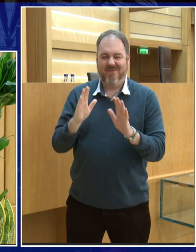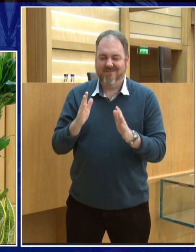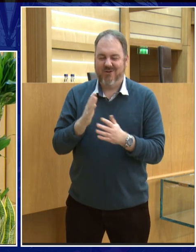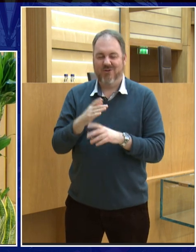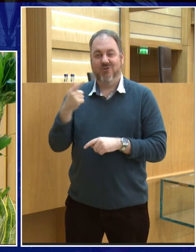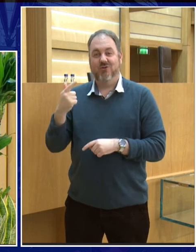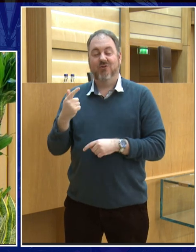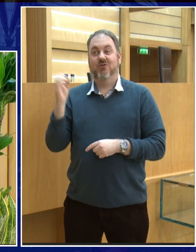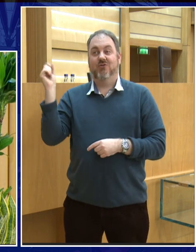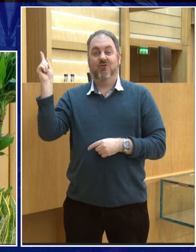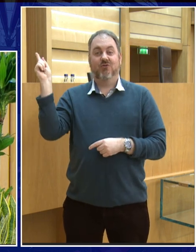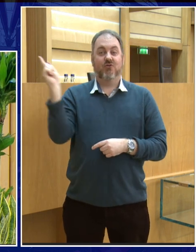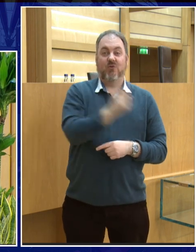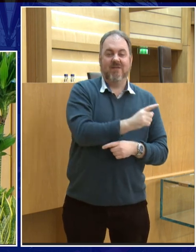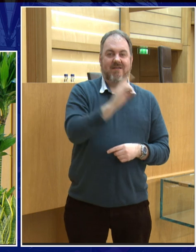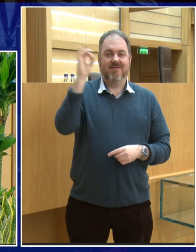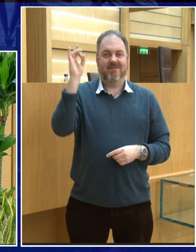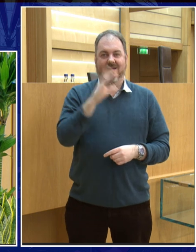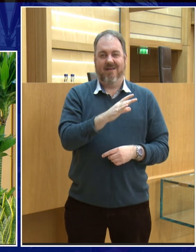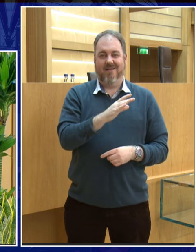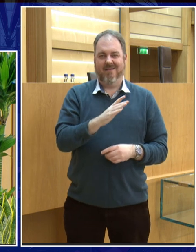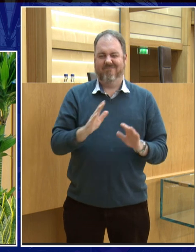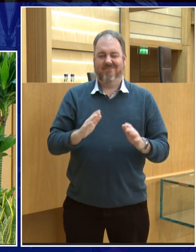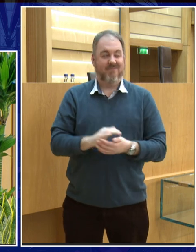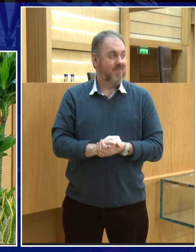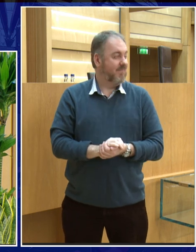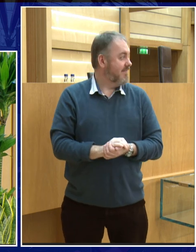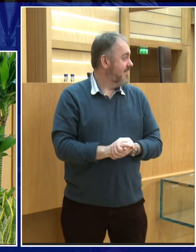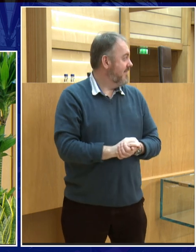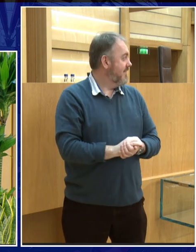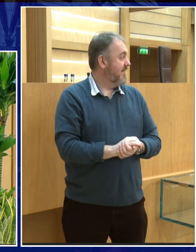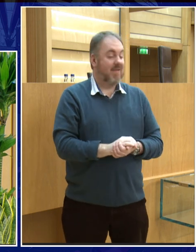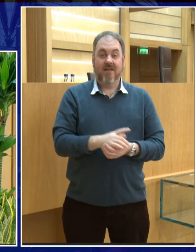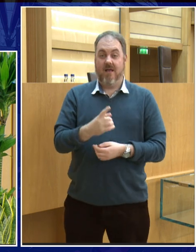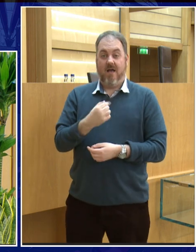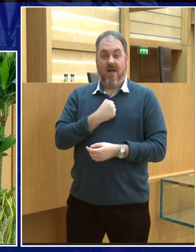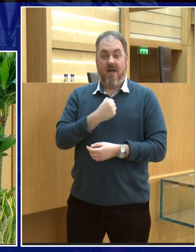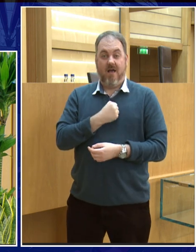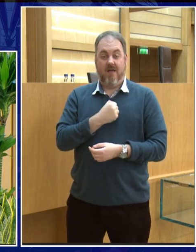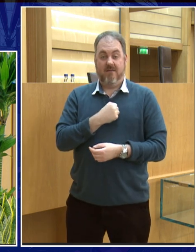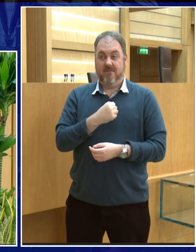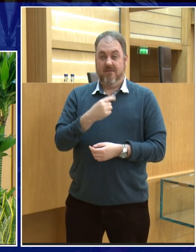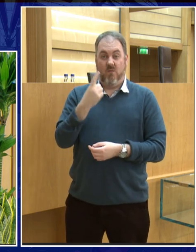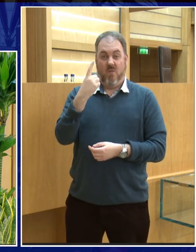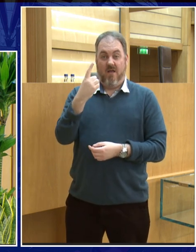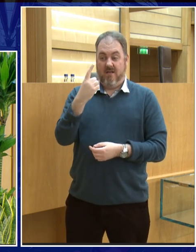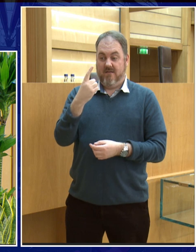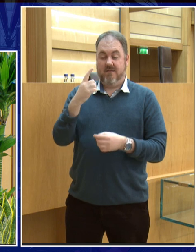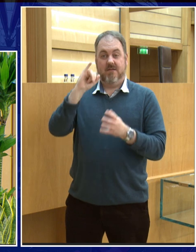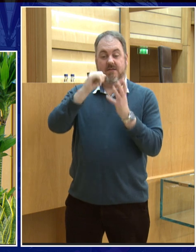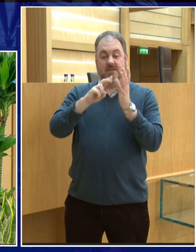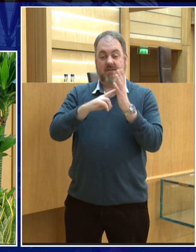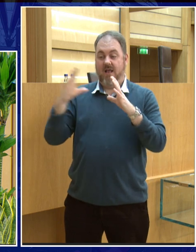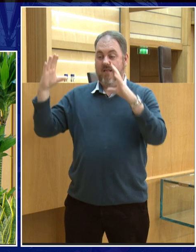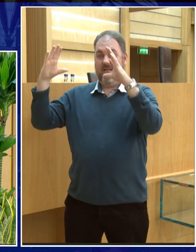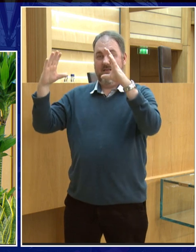Earth, planet Earth here, you can fit a million planet Earths into one sun. So if we had suns shooting through the